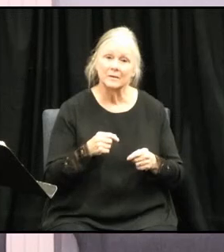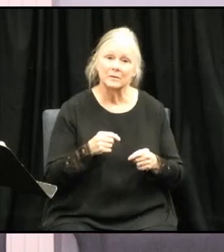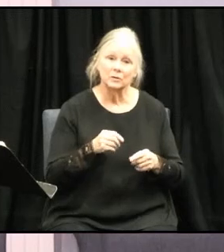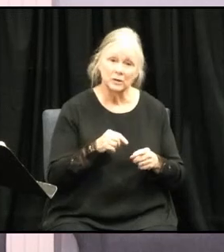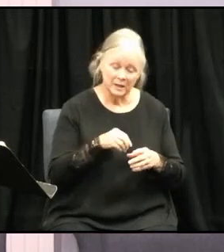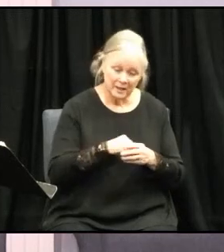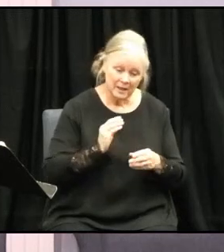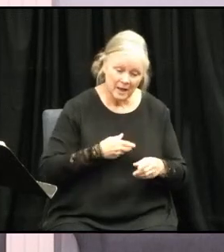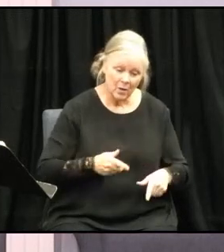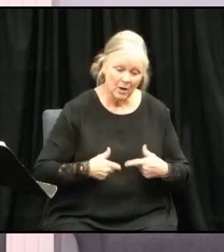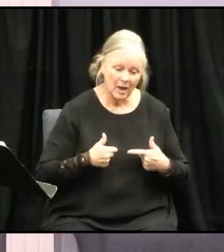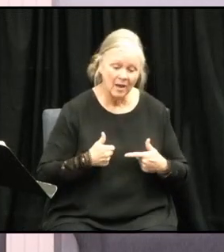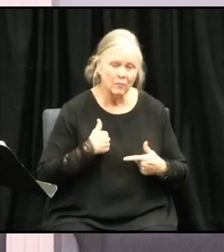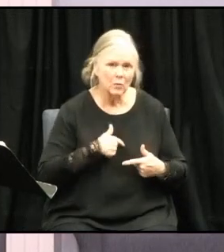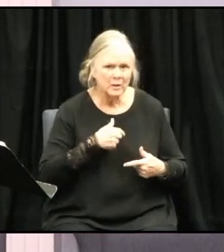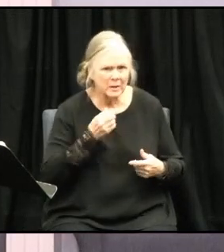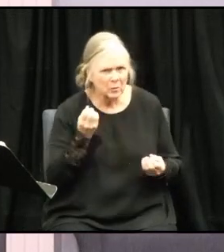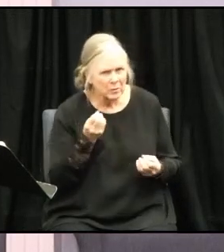was faithful.